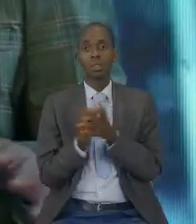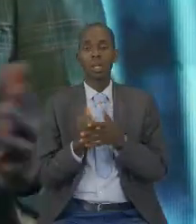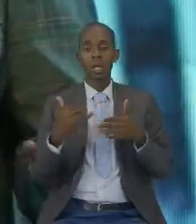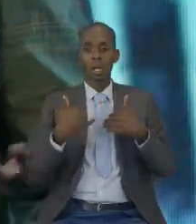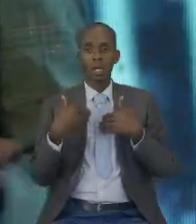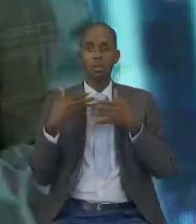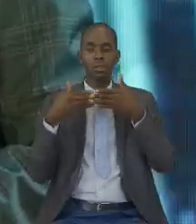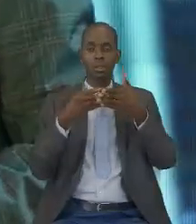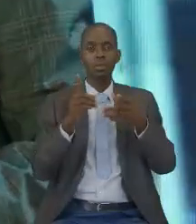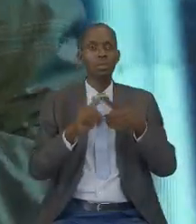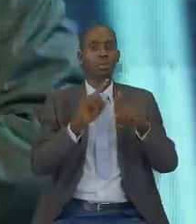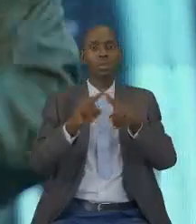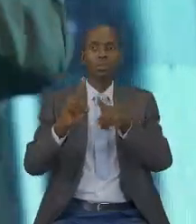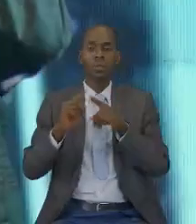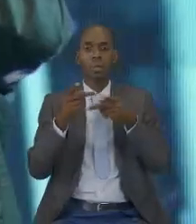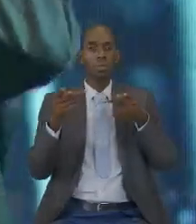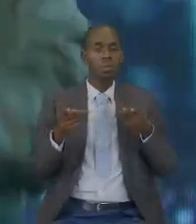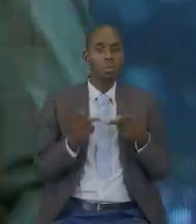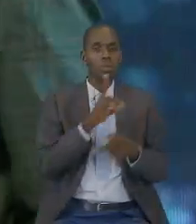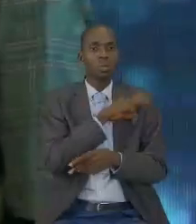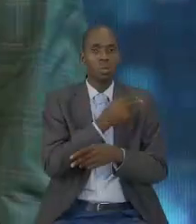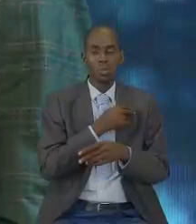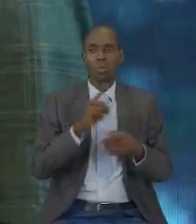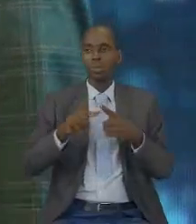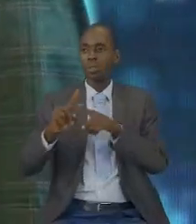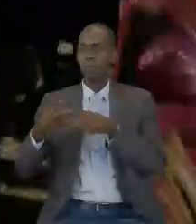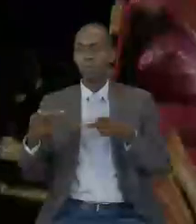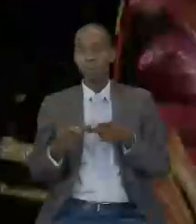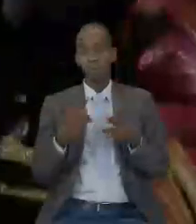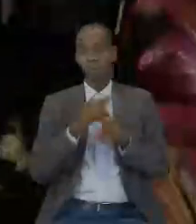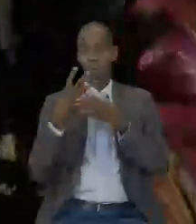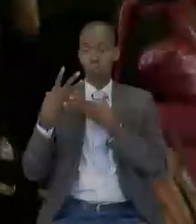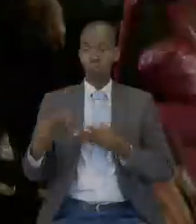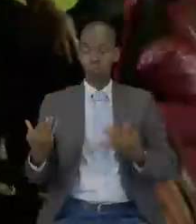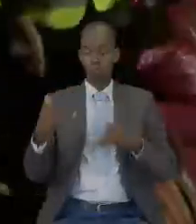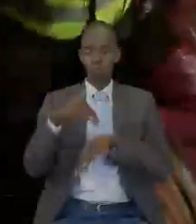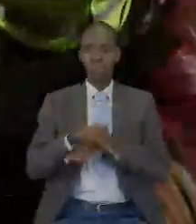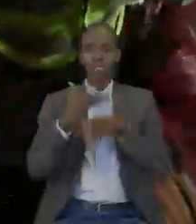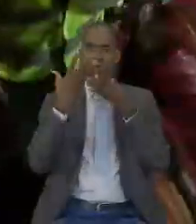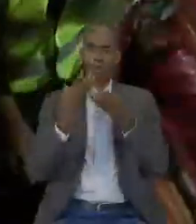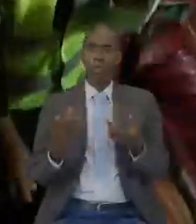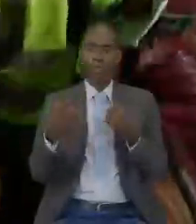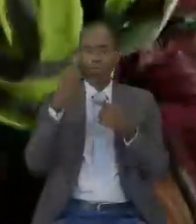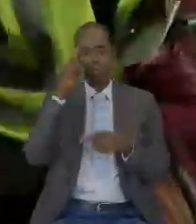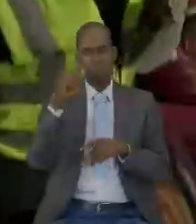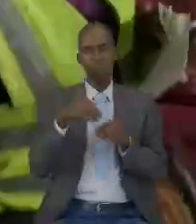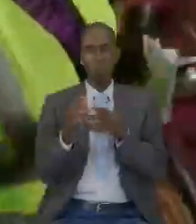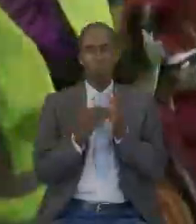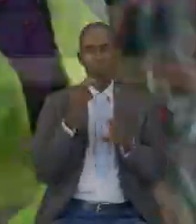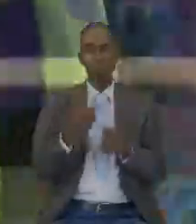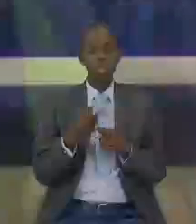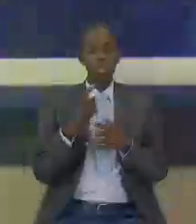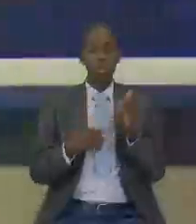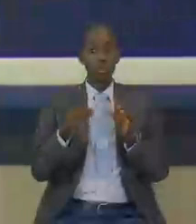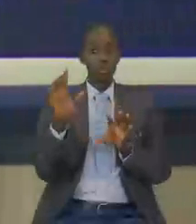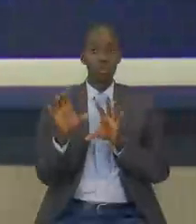taking there, and there was no solution, tonight solution has come. You raise up one hand and